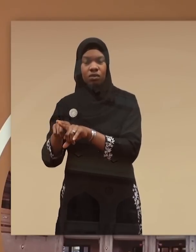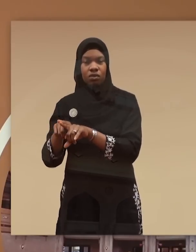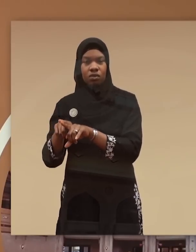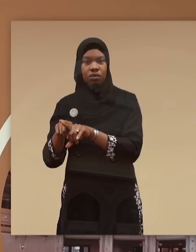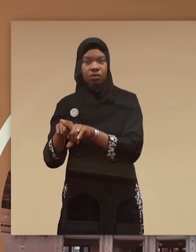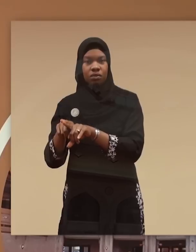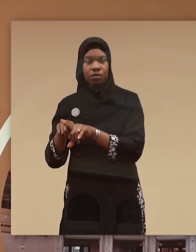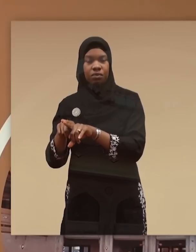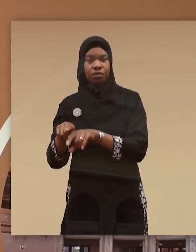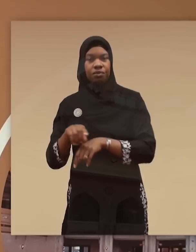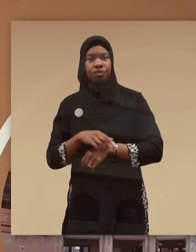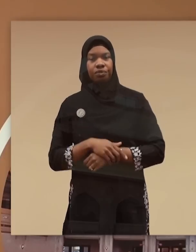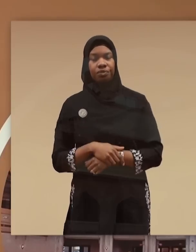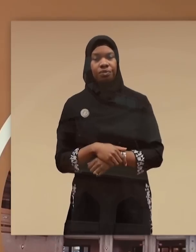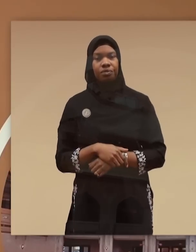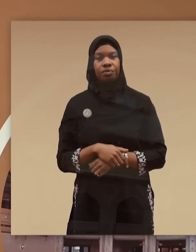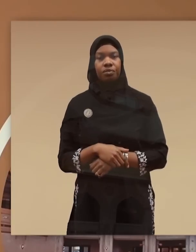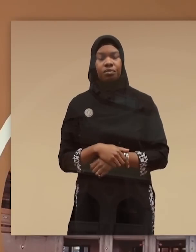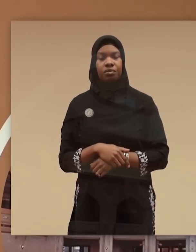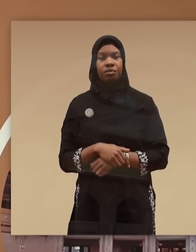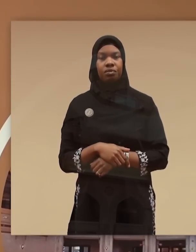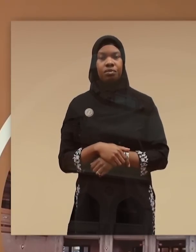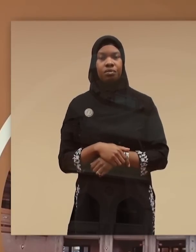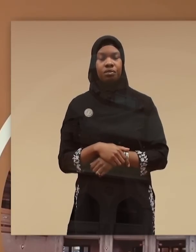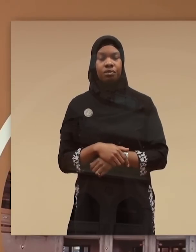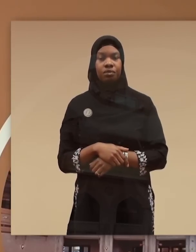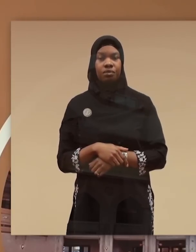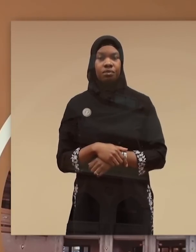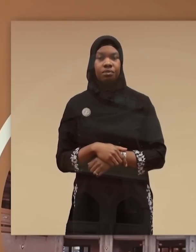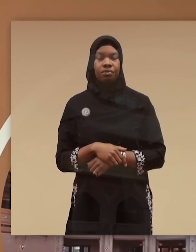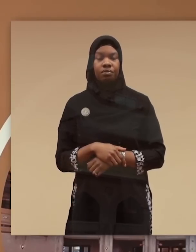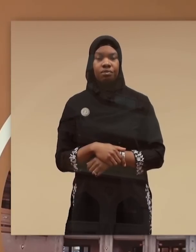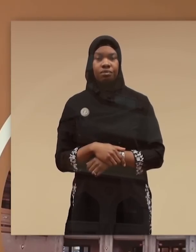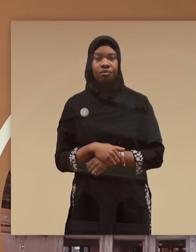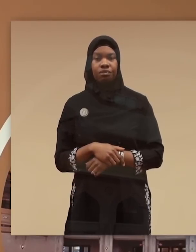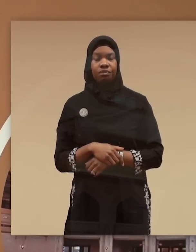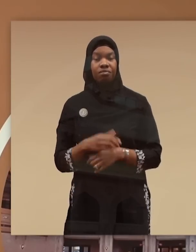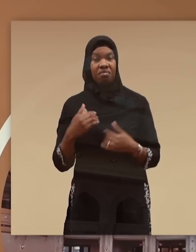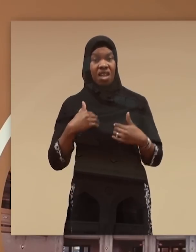So what did they agree? They said, all Bani Hashim,